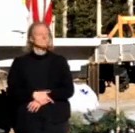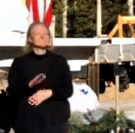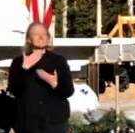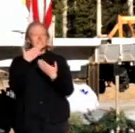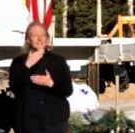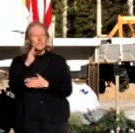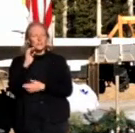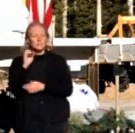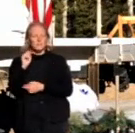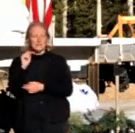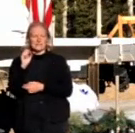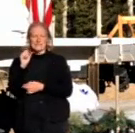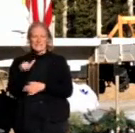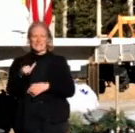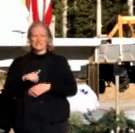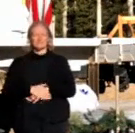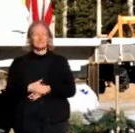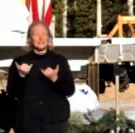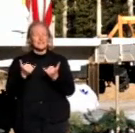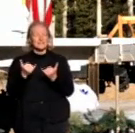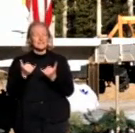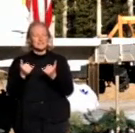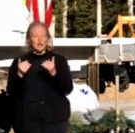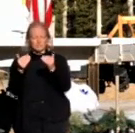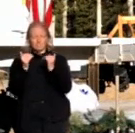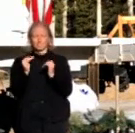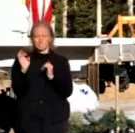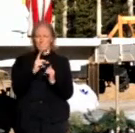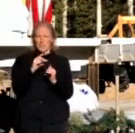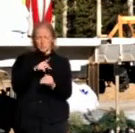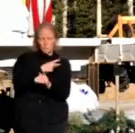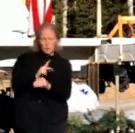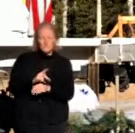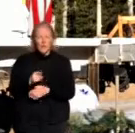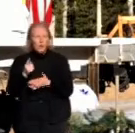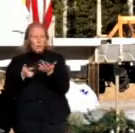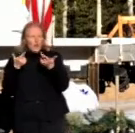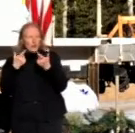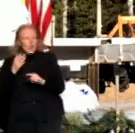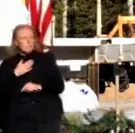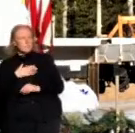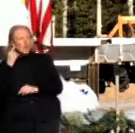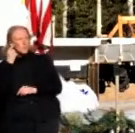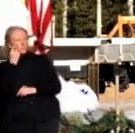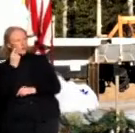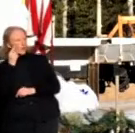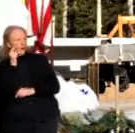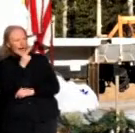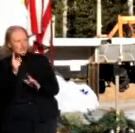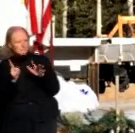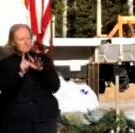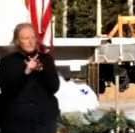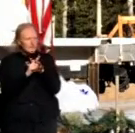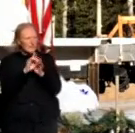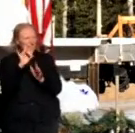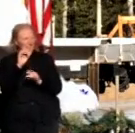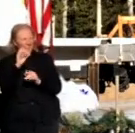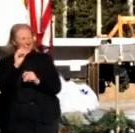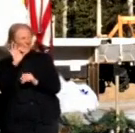Thank you, Betsy. Now back to our poem. When to what to my wondering eyes did appear but an